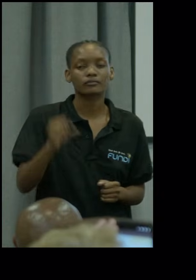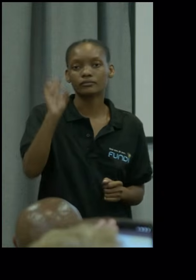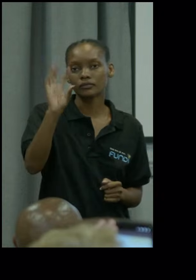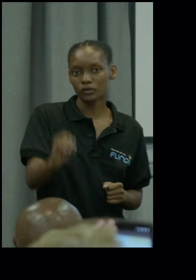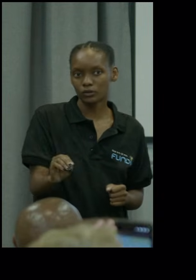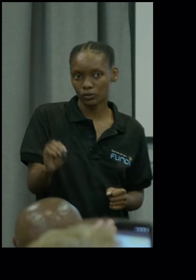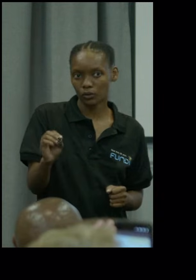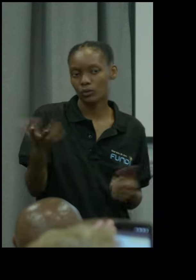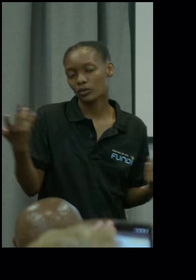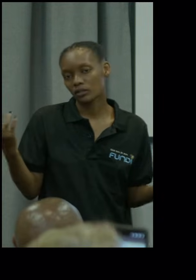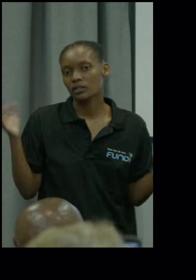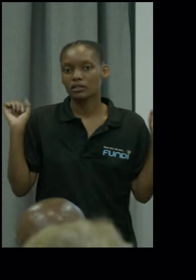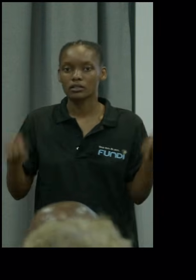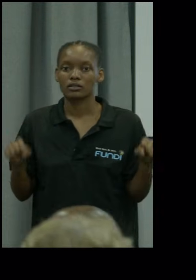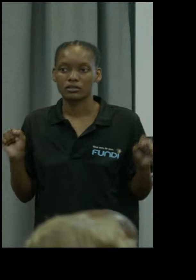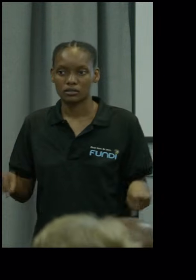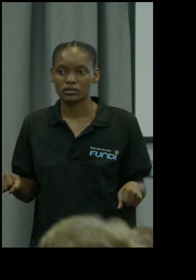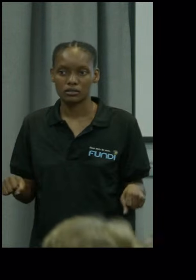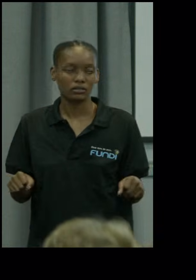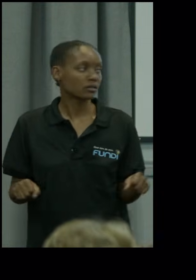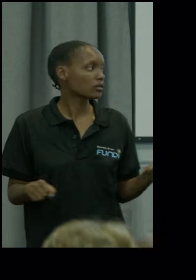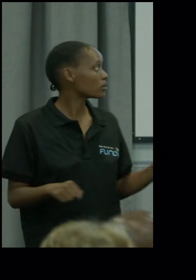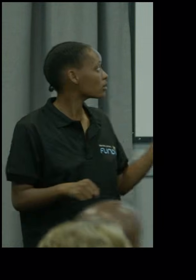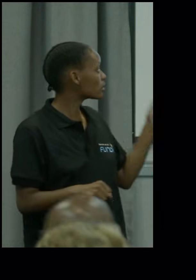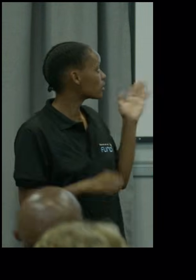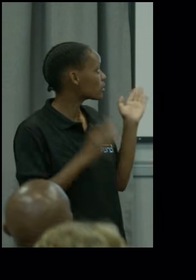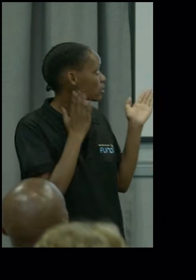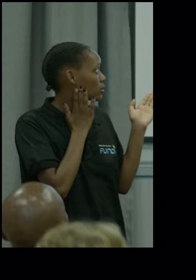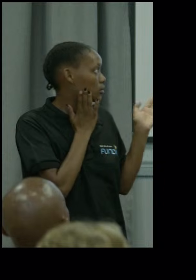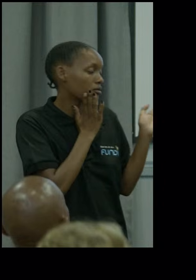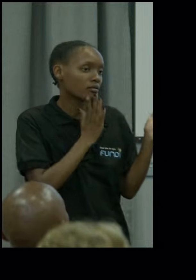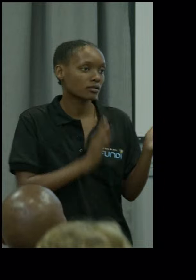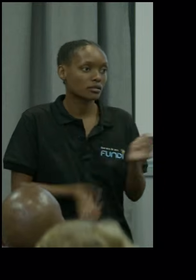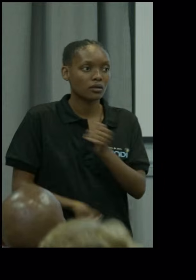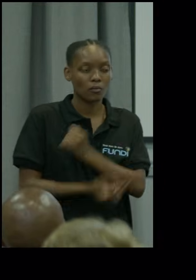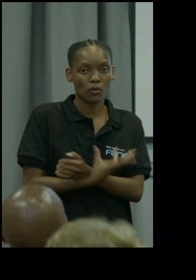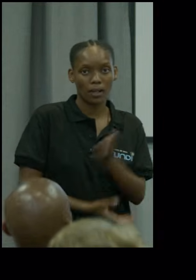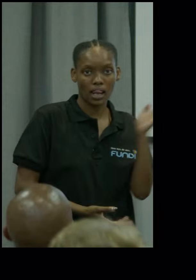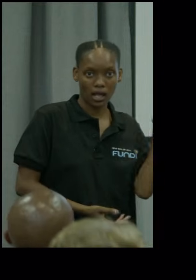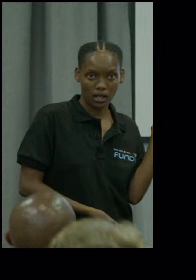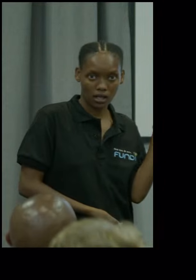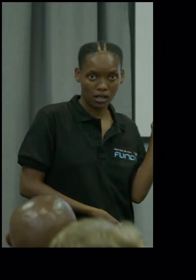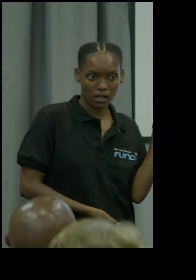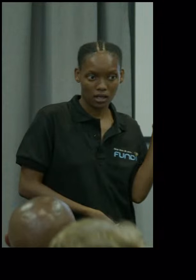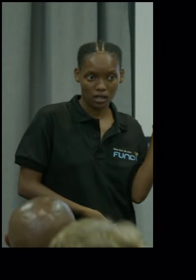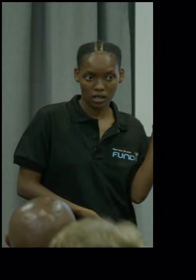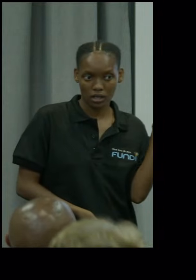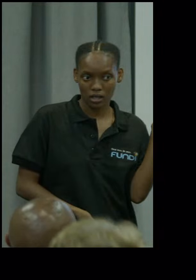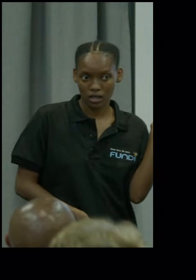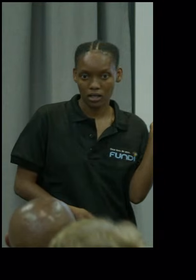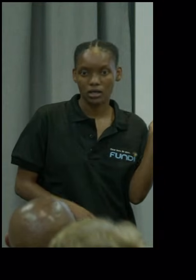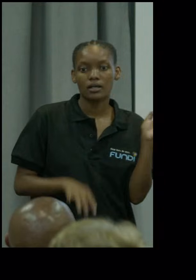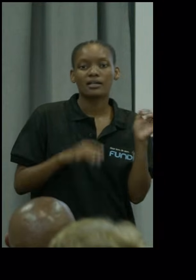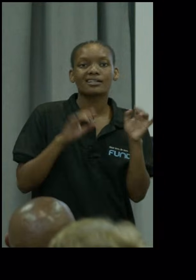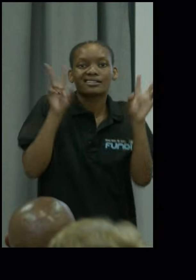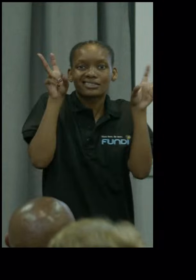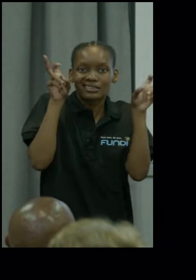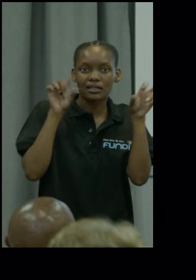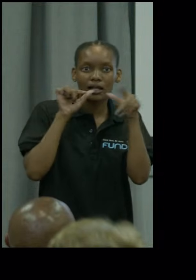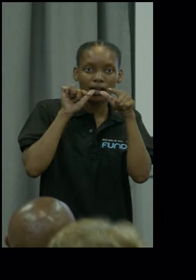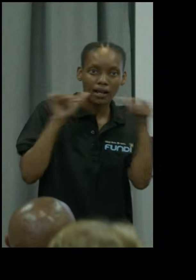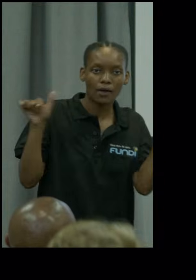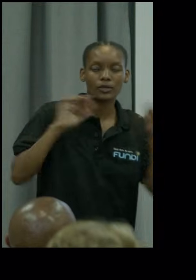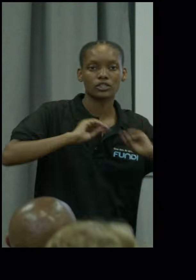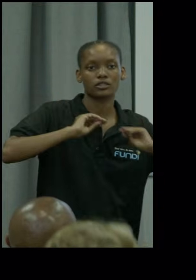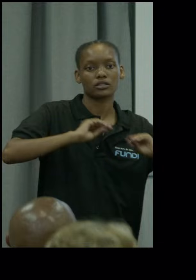So insofar as this is the case in Mpumalanga, this is about the LOLT, the language of instruction. This is not the